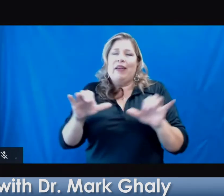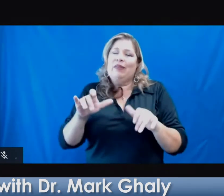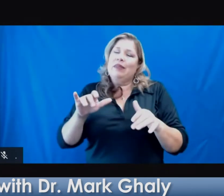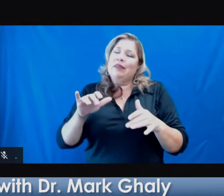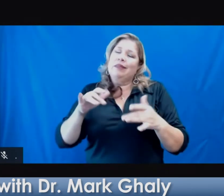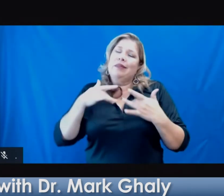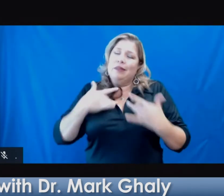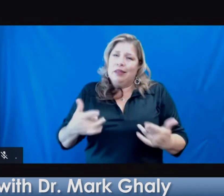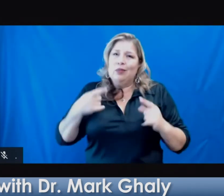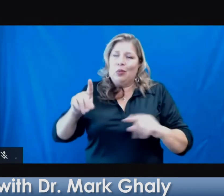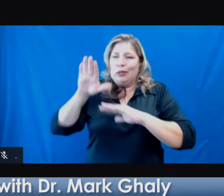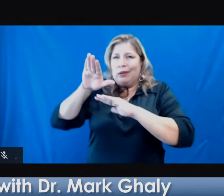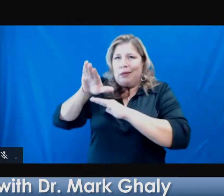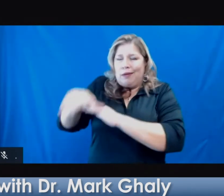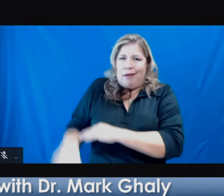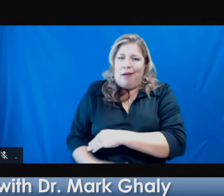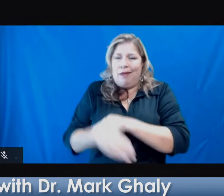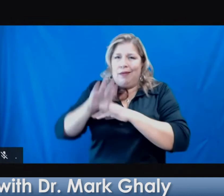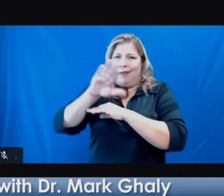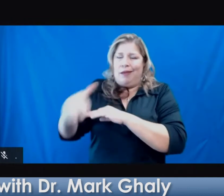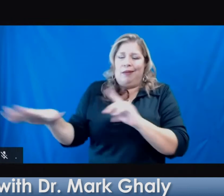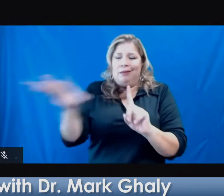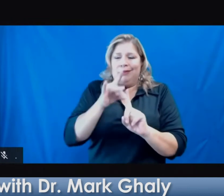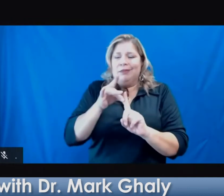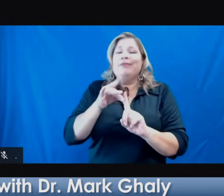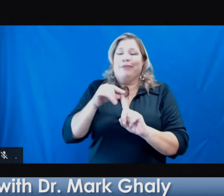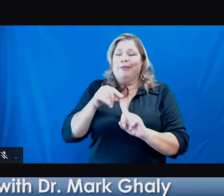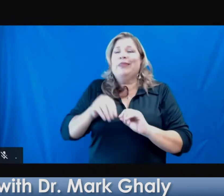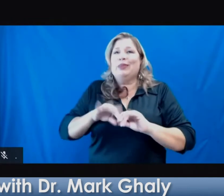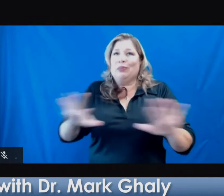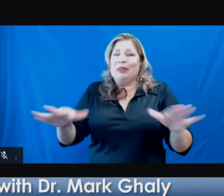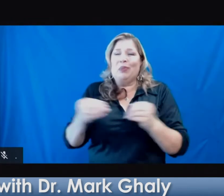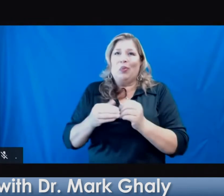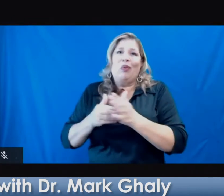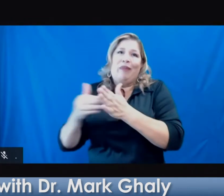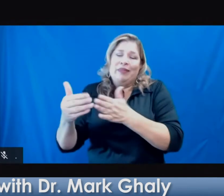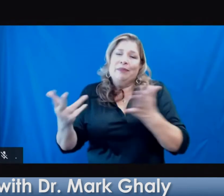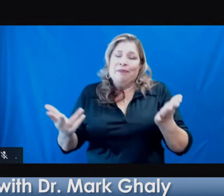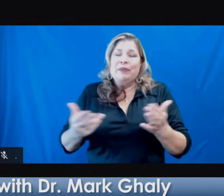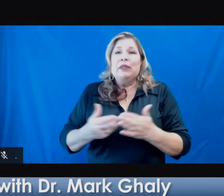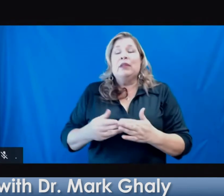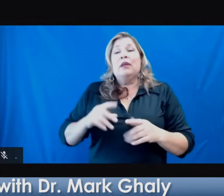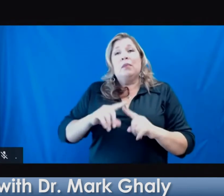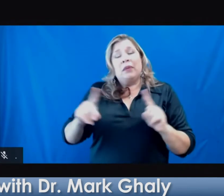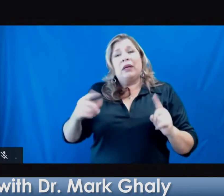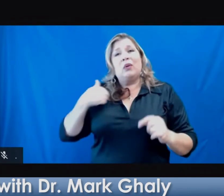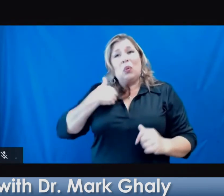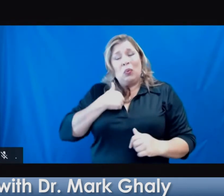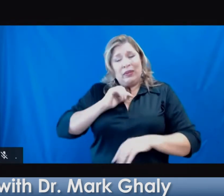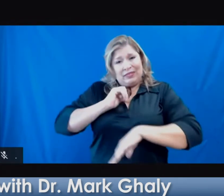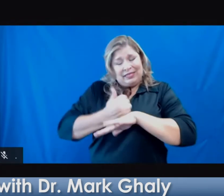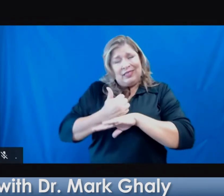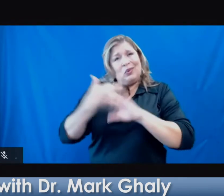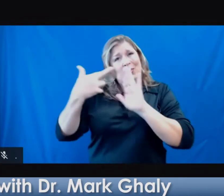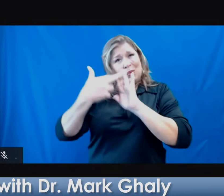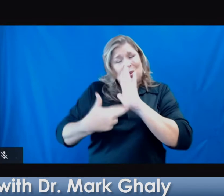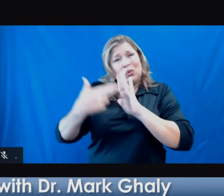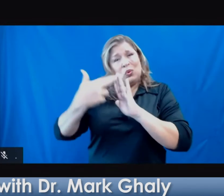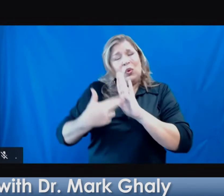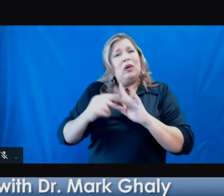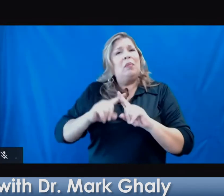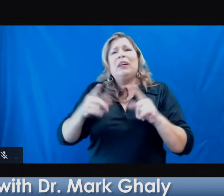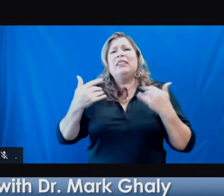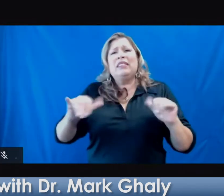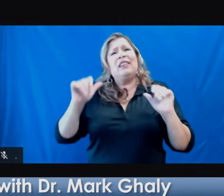nighttime hours in a way that still allows us to move around and do essential activities and certain things during the